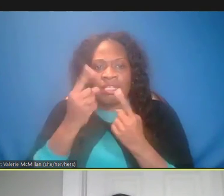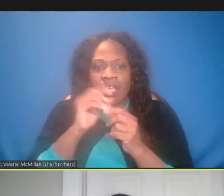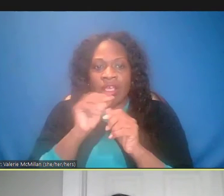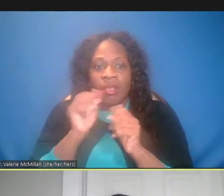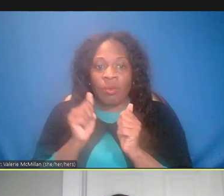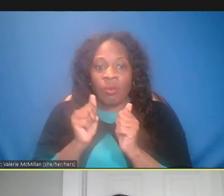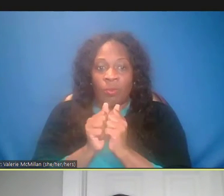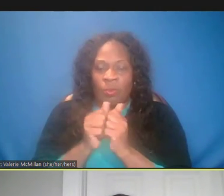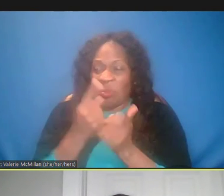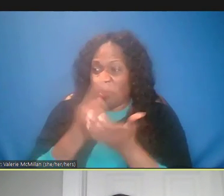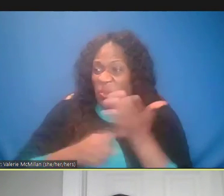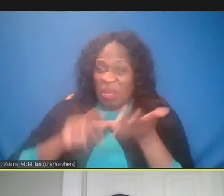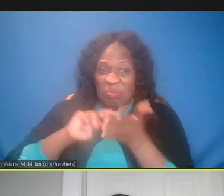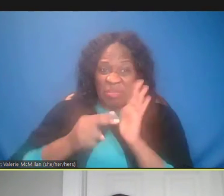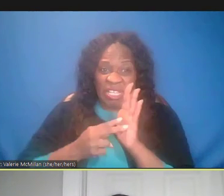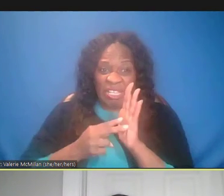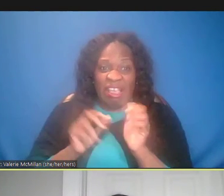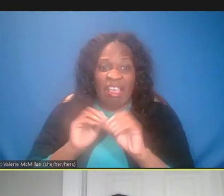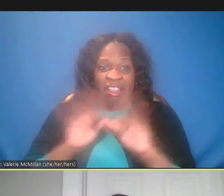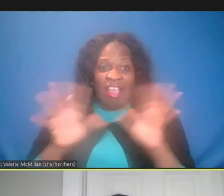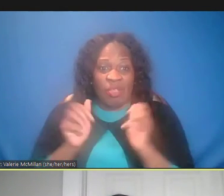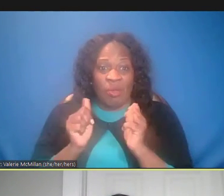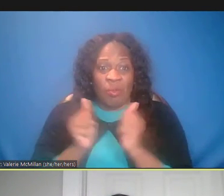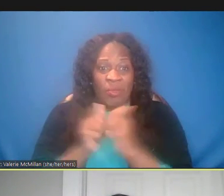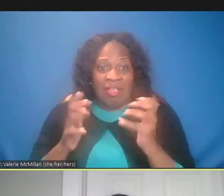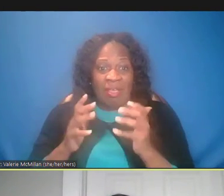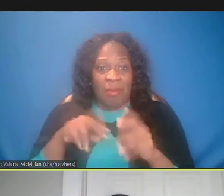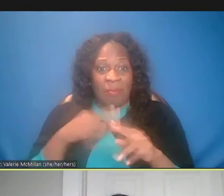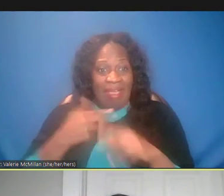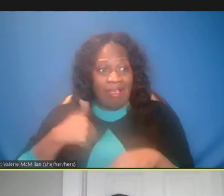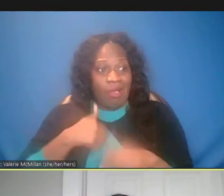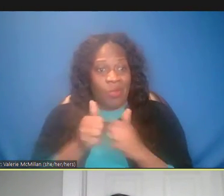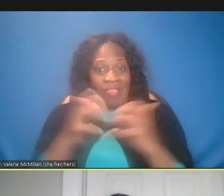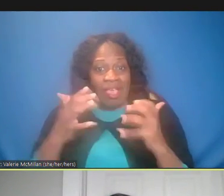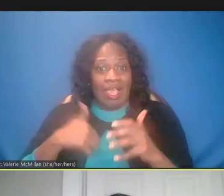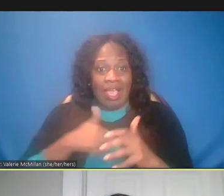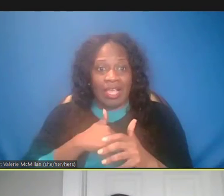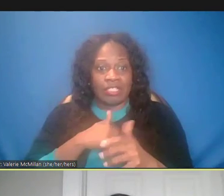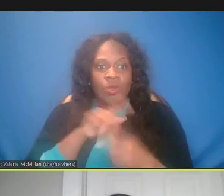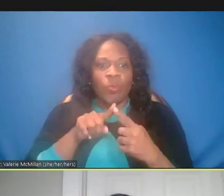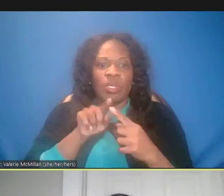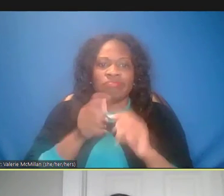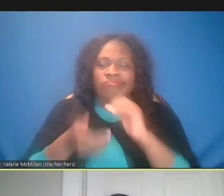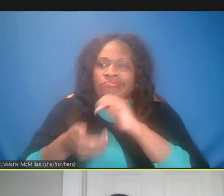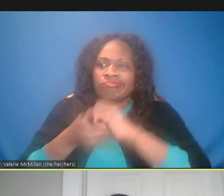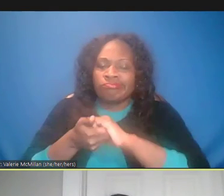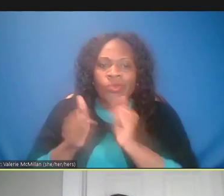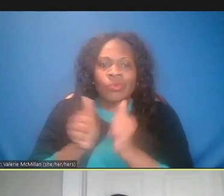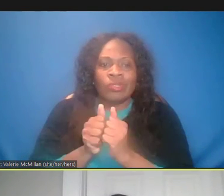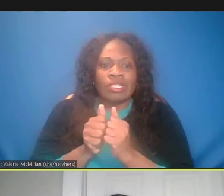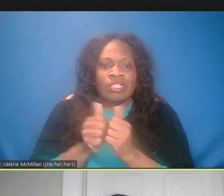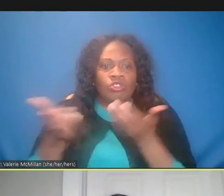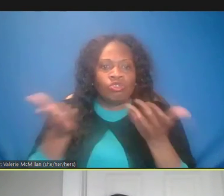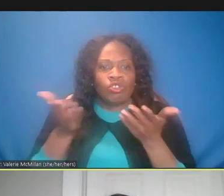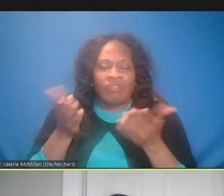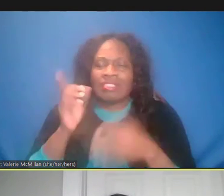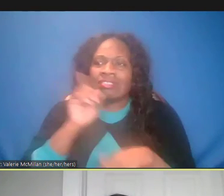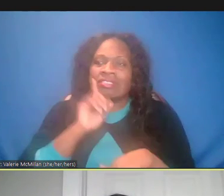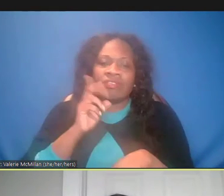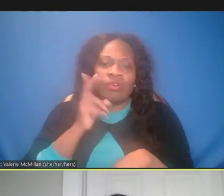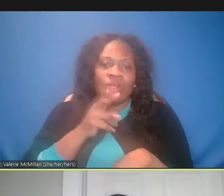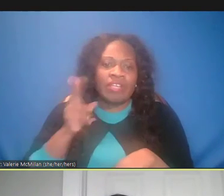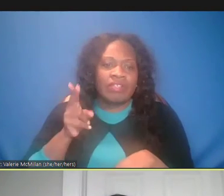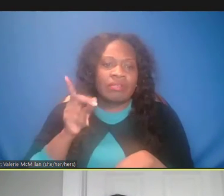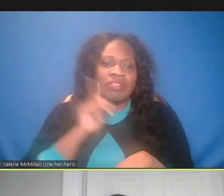without us means when working and serving deaf, hard of hearing, and deaf-blind employees and consumers. Next